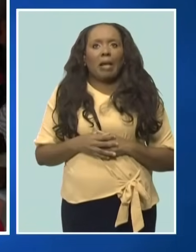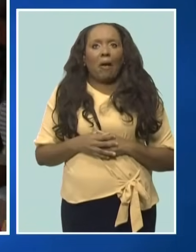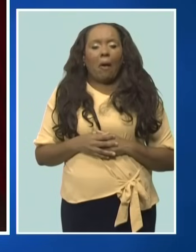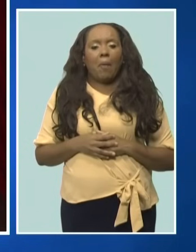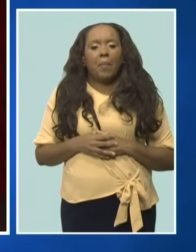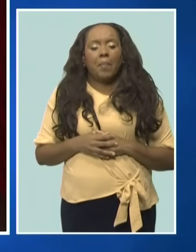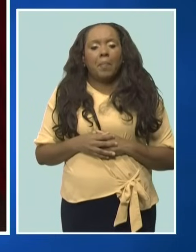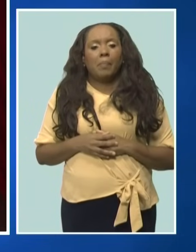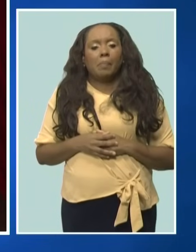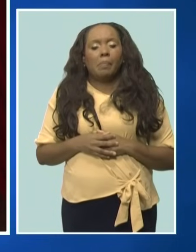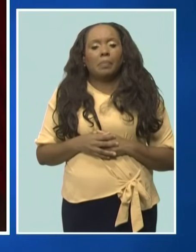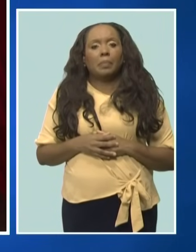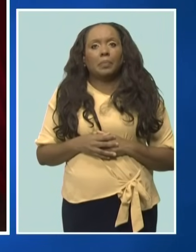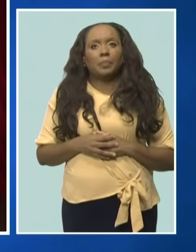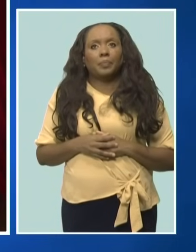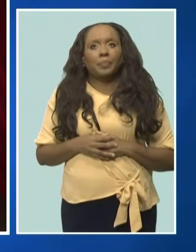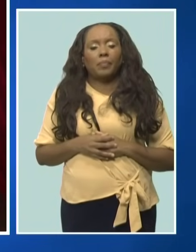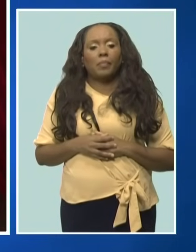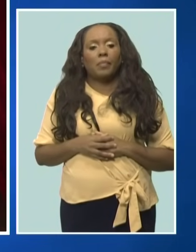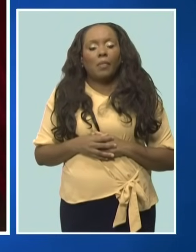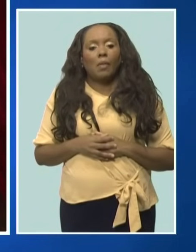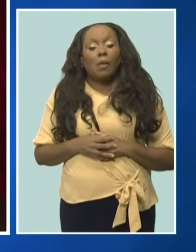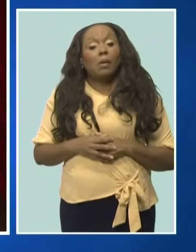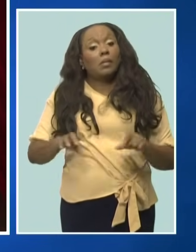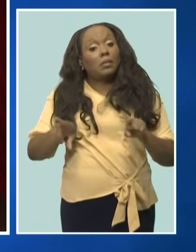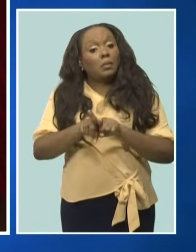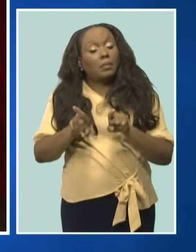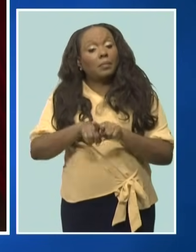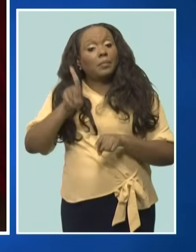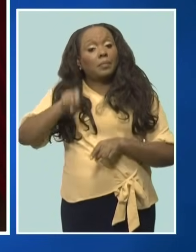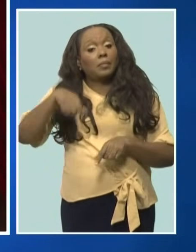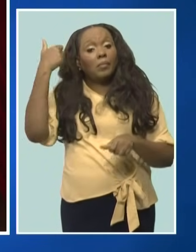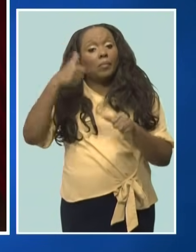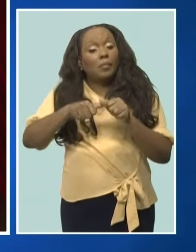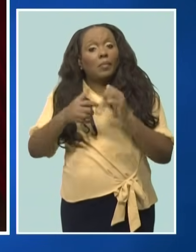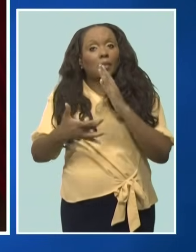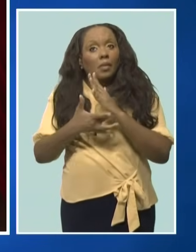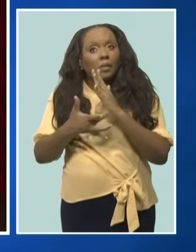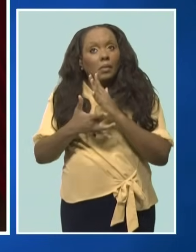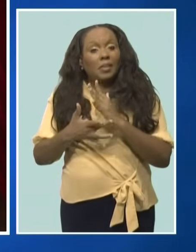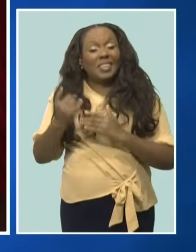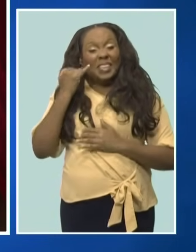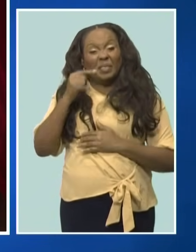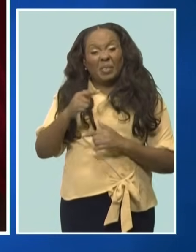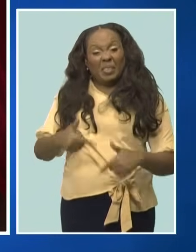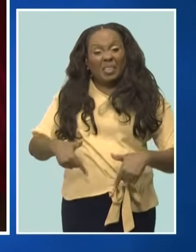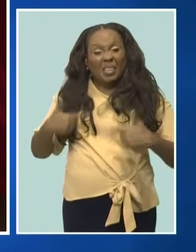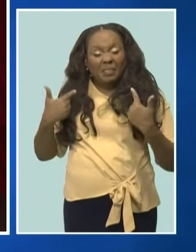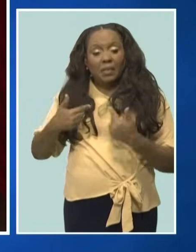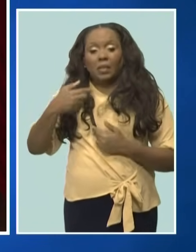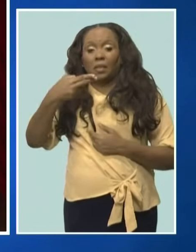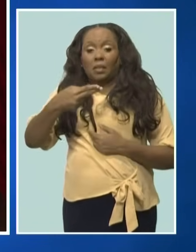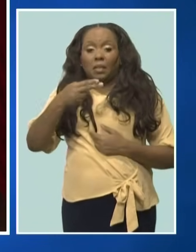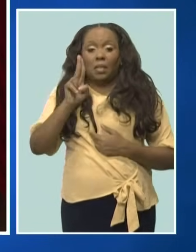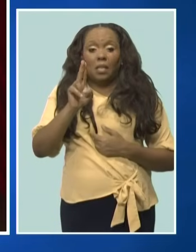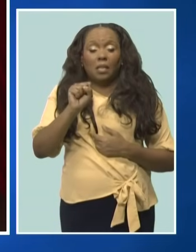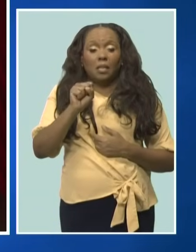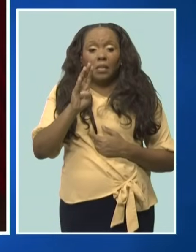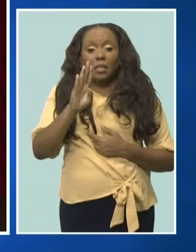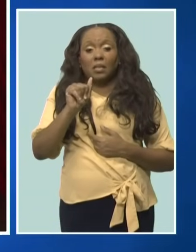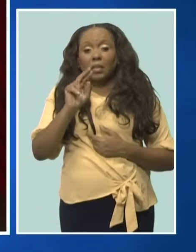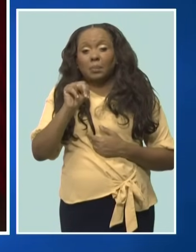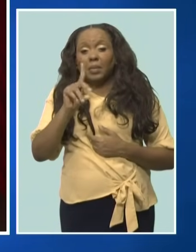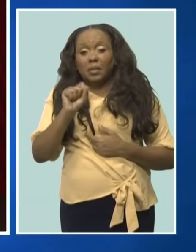In addition to that, we have to come into the age of technology. And if you're in Husbands Road or in the Garden or Western or wherever, you